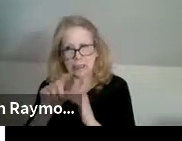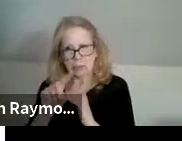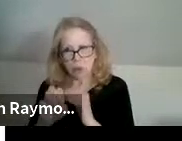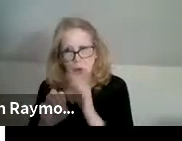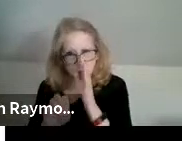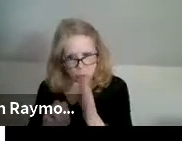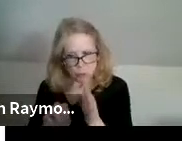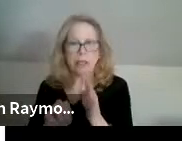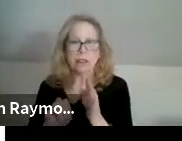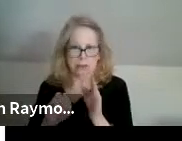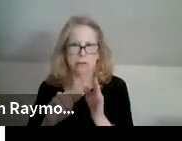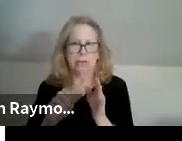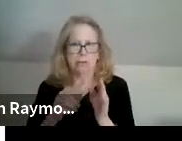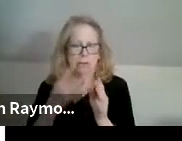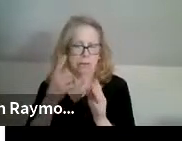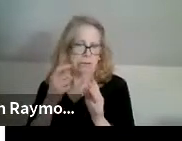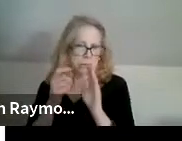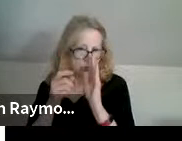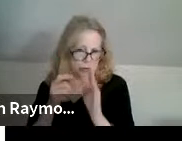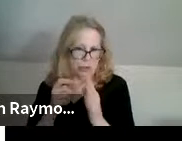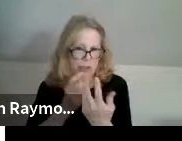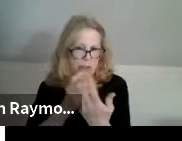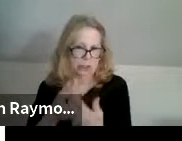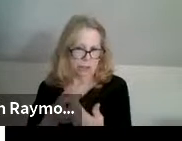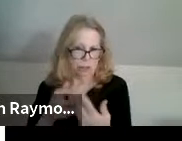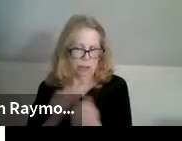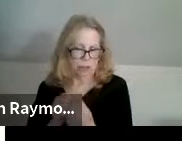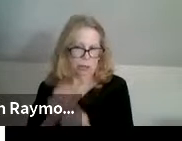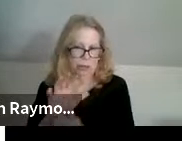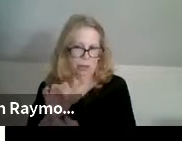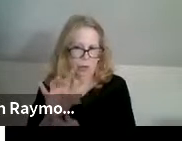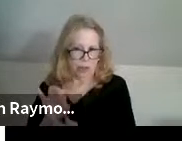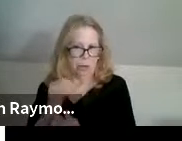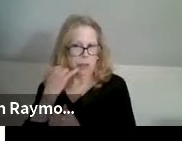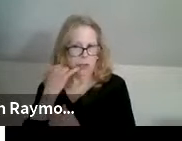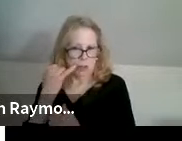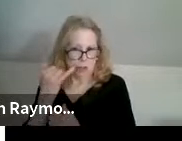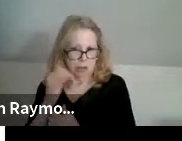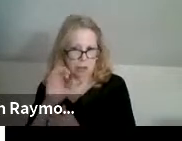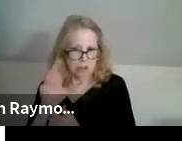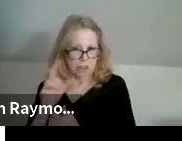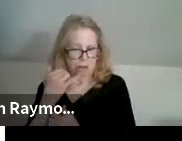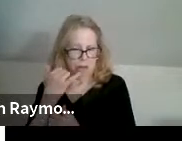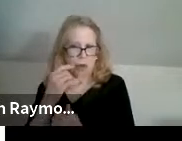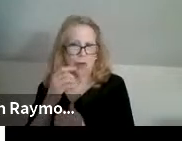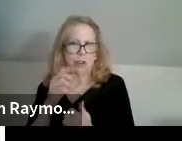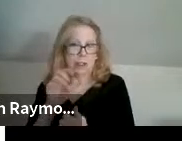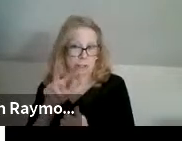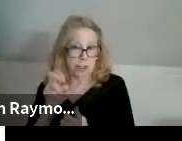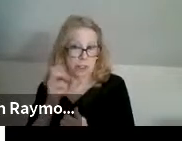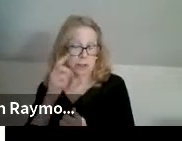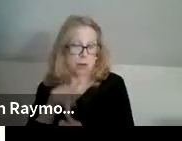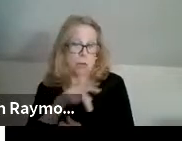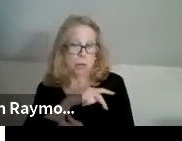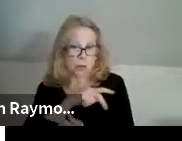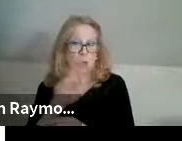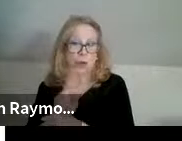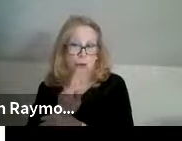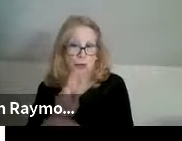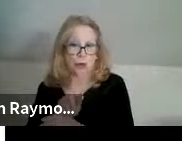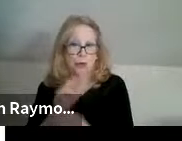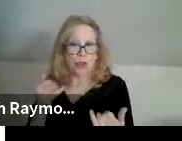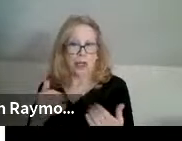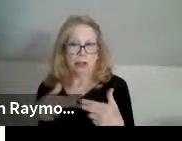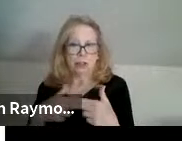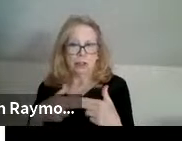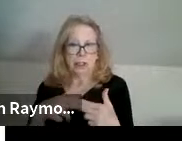directly and be directly conforming with 508 because a cell phone is a device for personal use. Let's go to slide